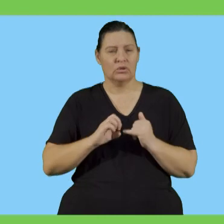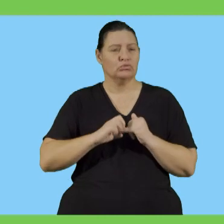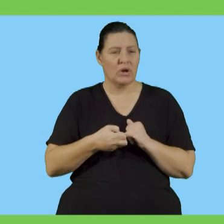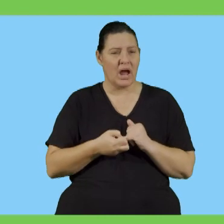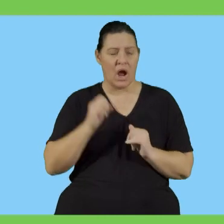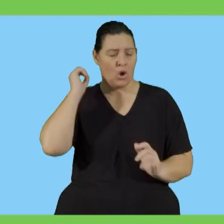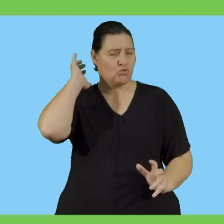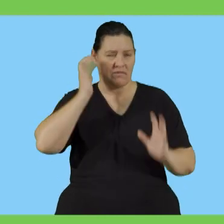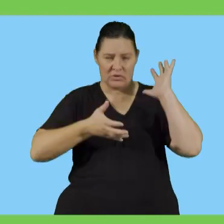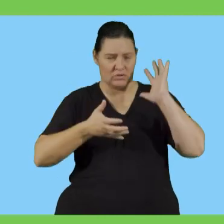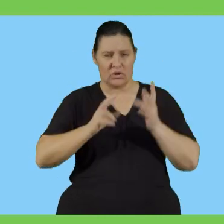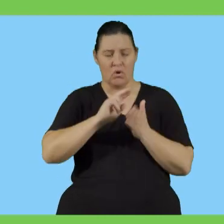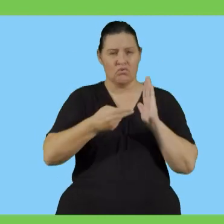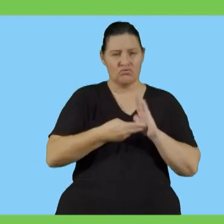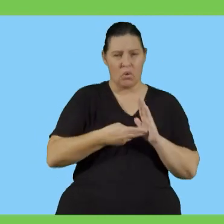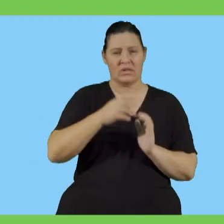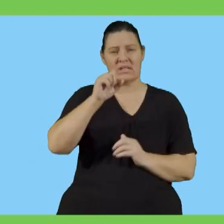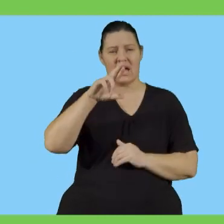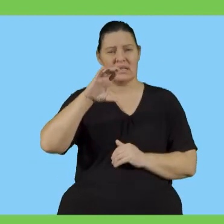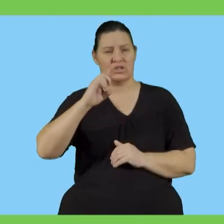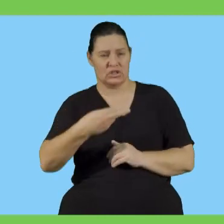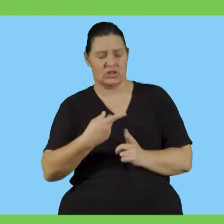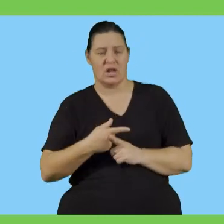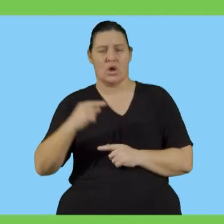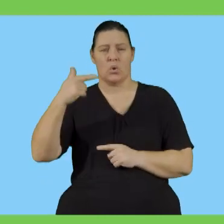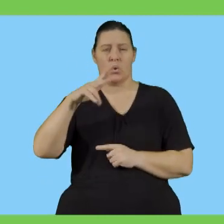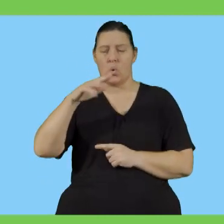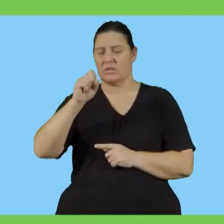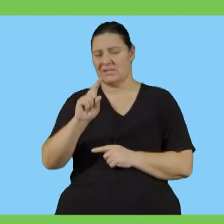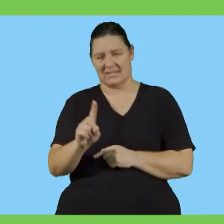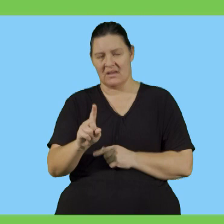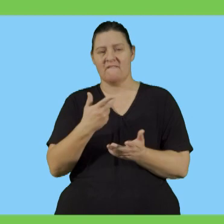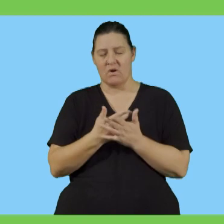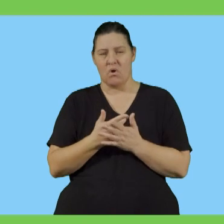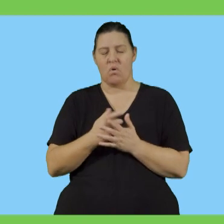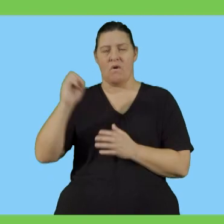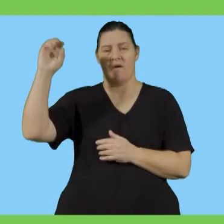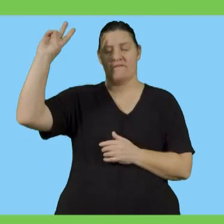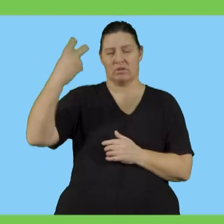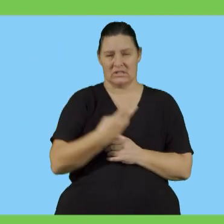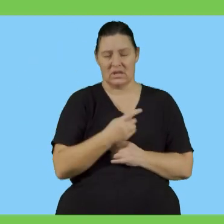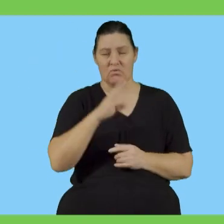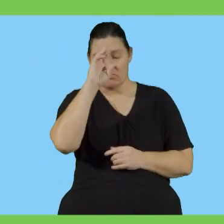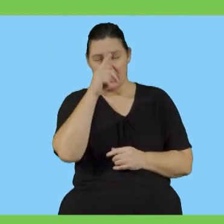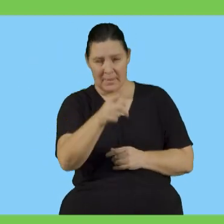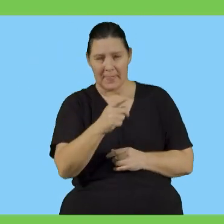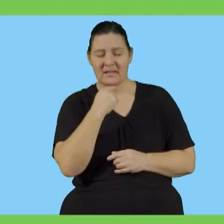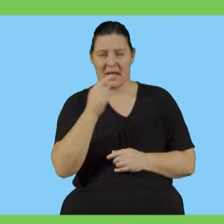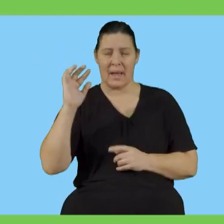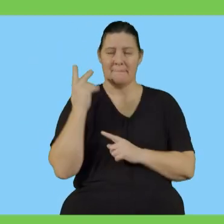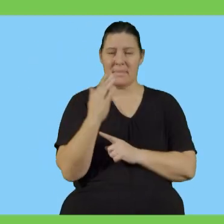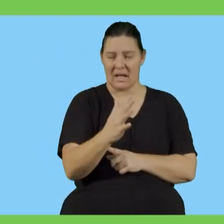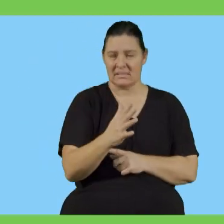to confuse the role of starch and glucose during photosynthesis. If you remember, we said that plants